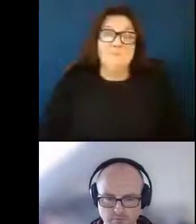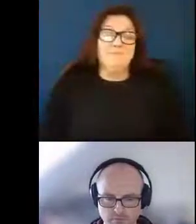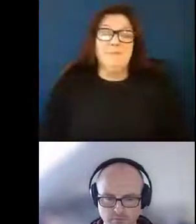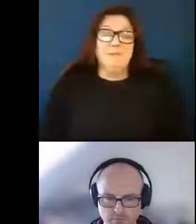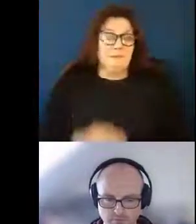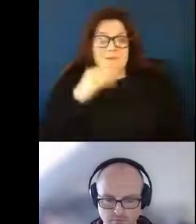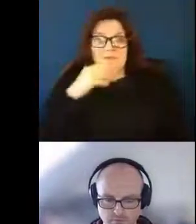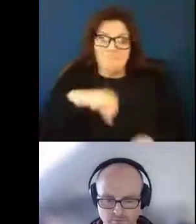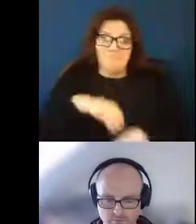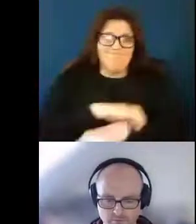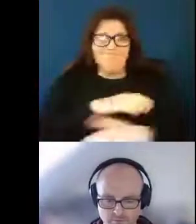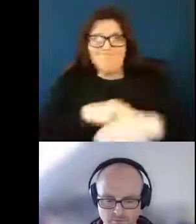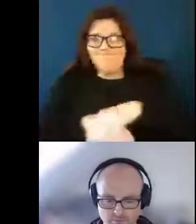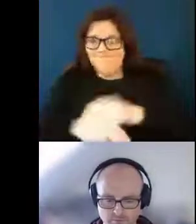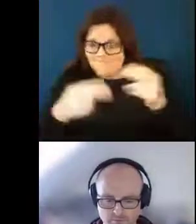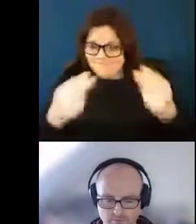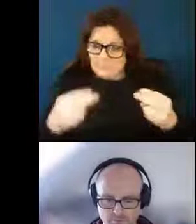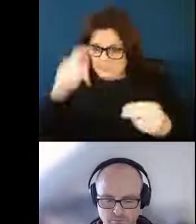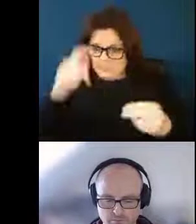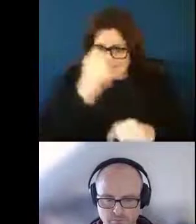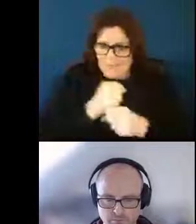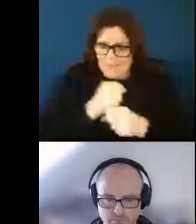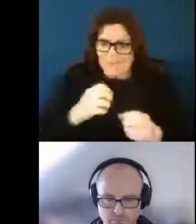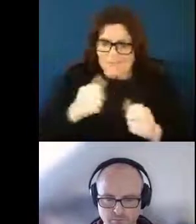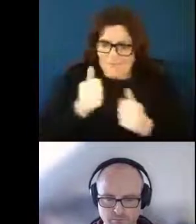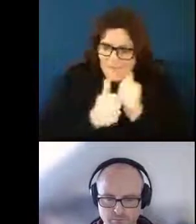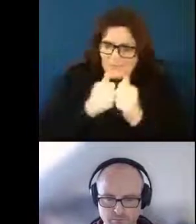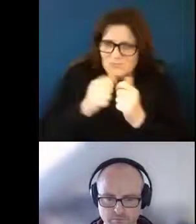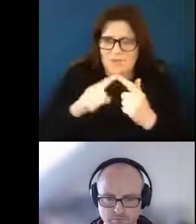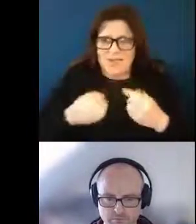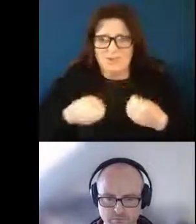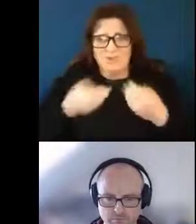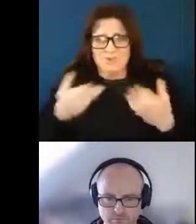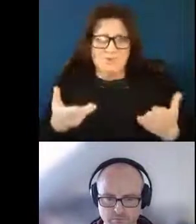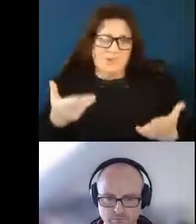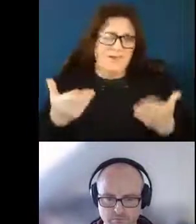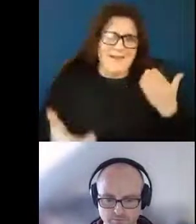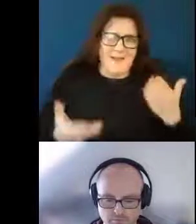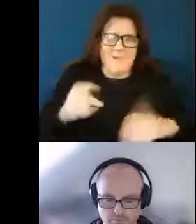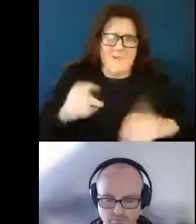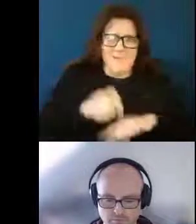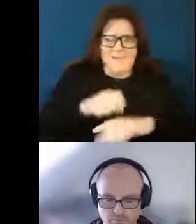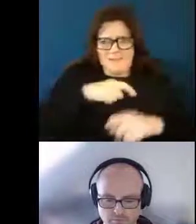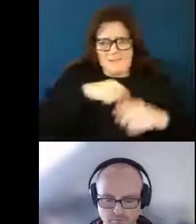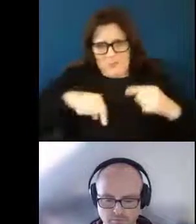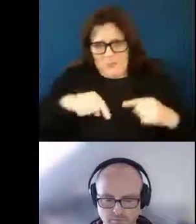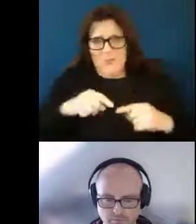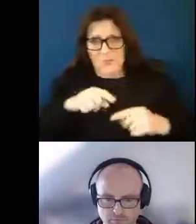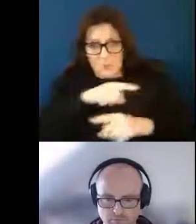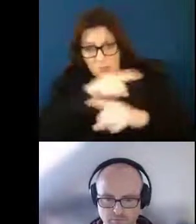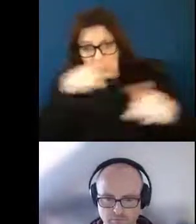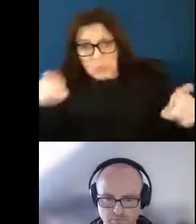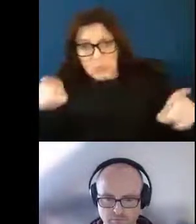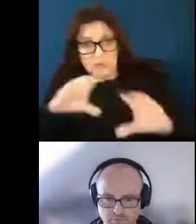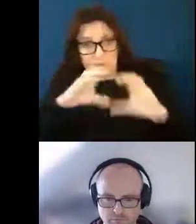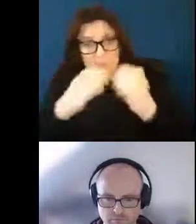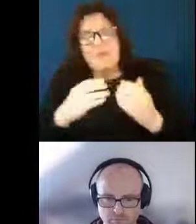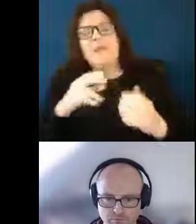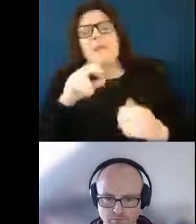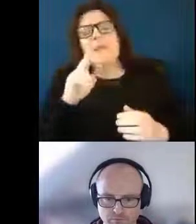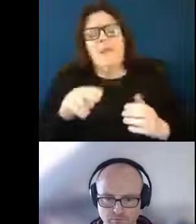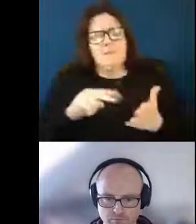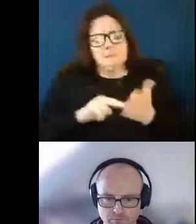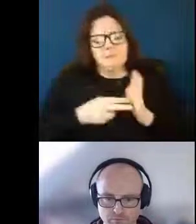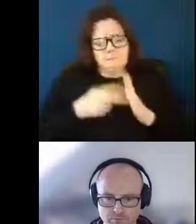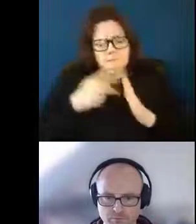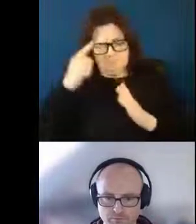for us to consider action and expression and how best we or you as a community can become strategic